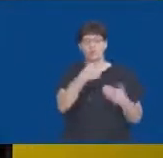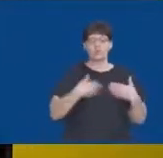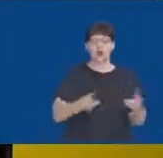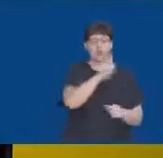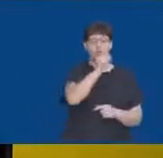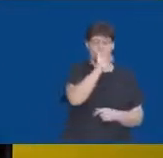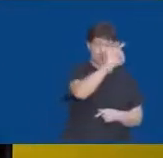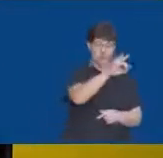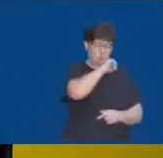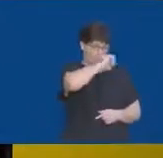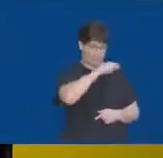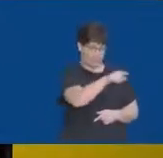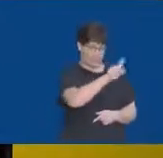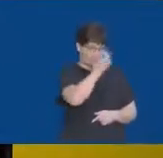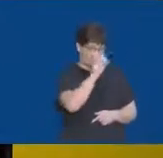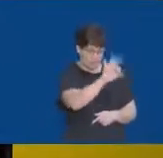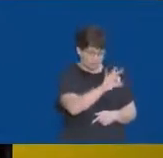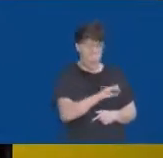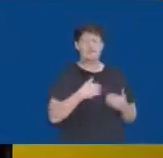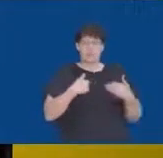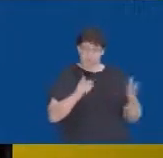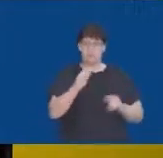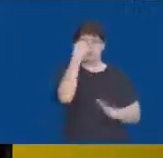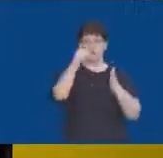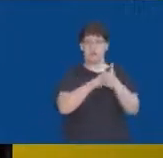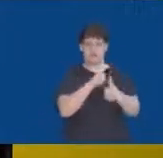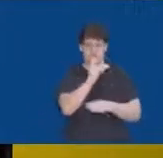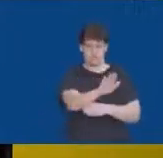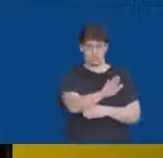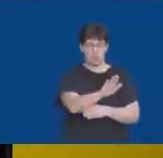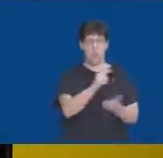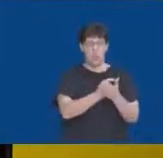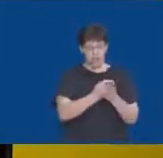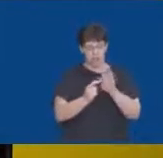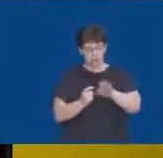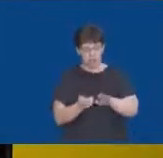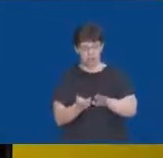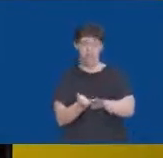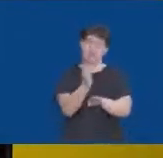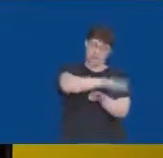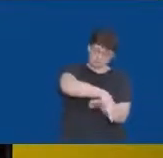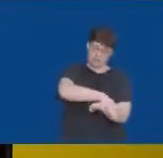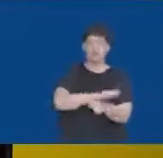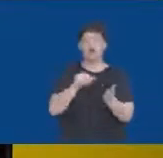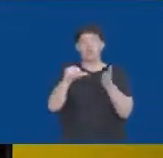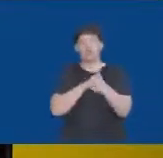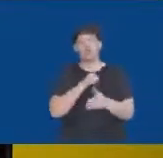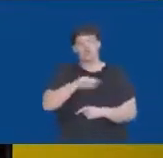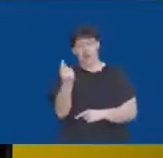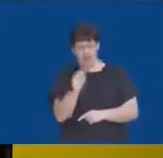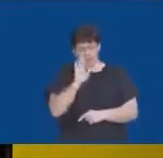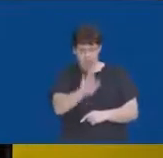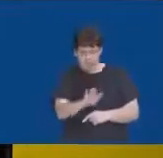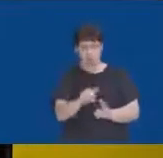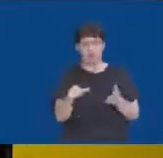because that's what you love doing. Start that on the first page, and because you're starting on a new page, your examiners and the markers will know where to find it.